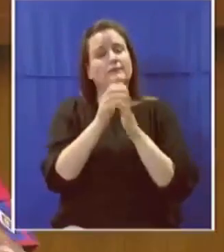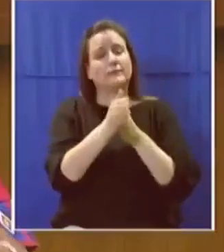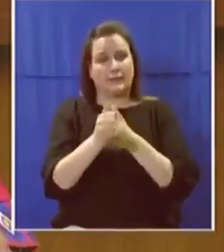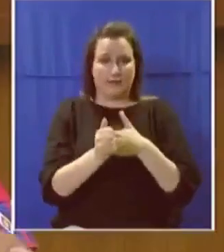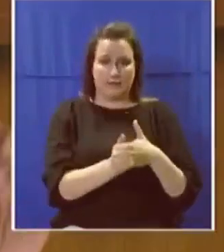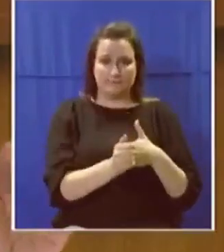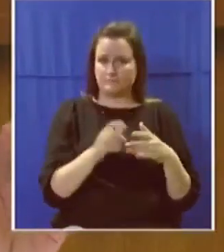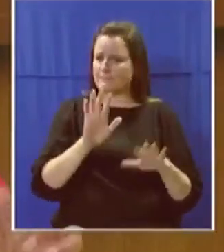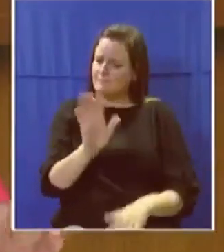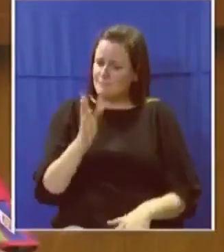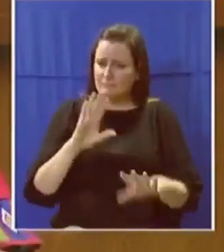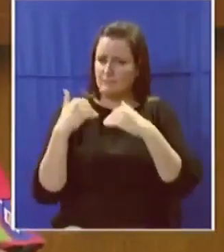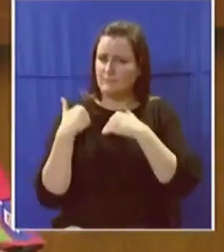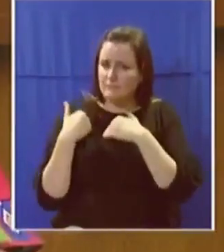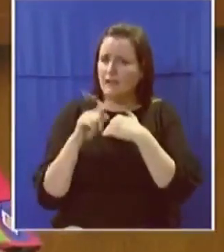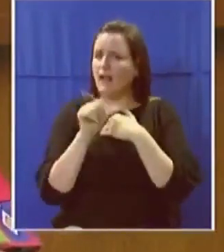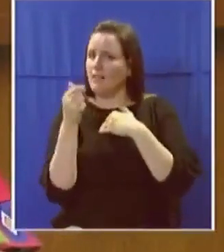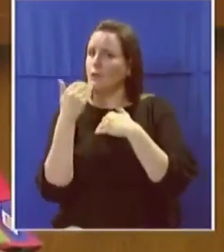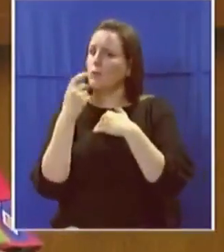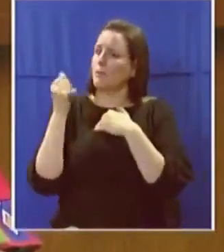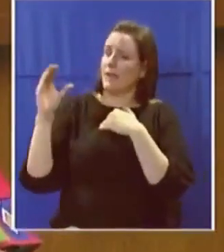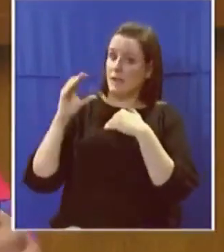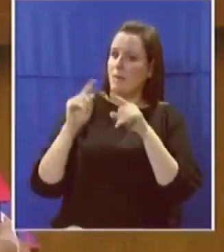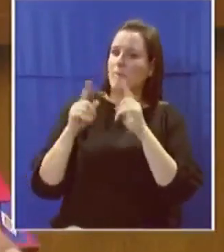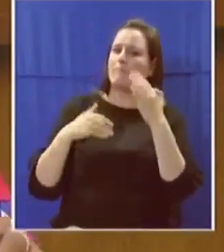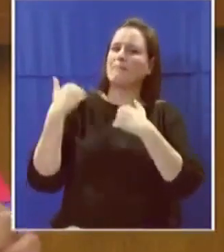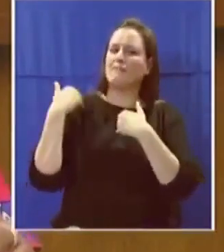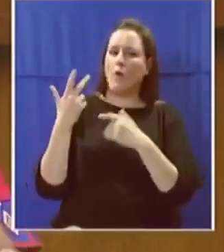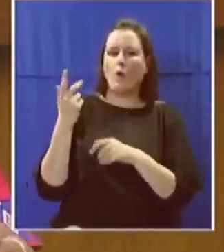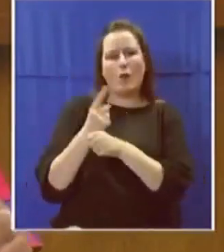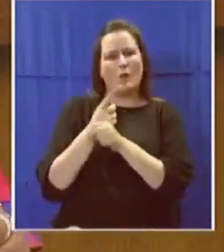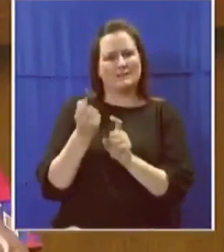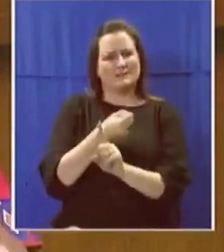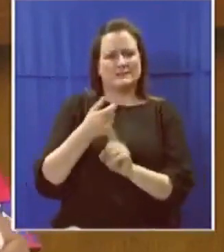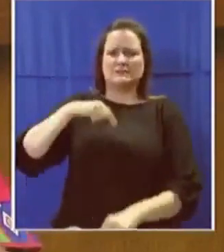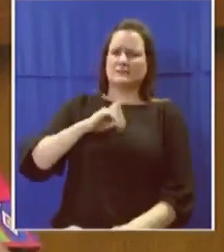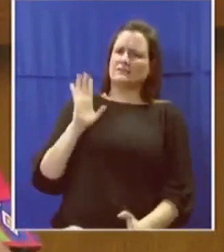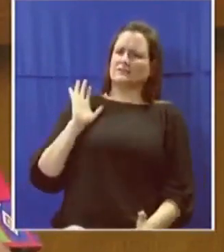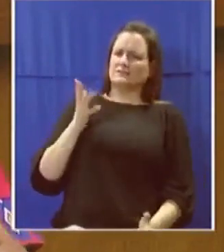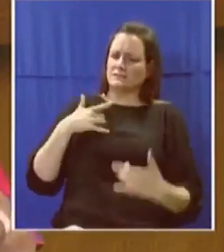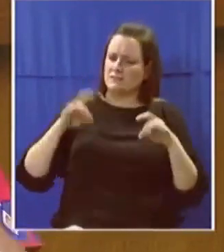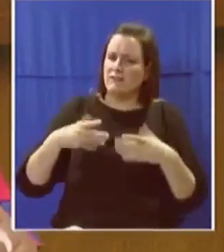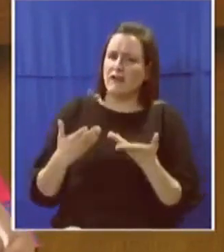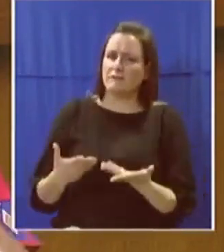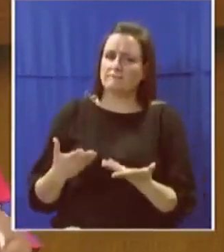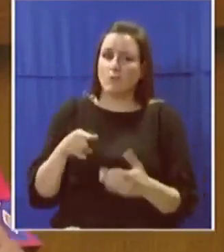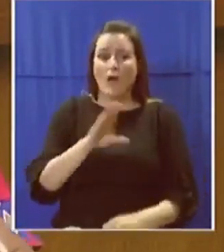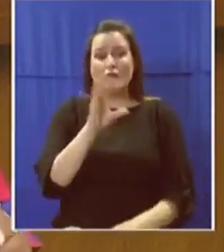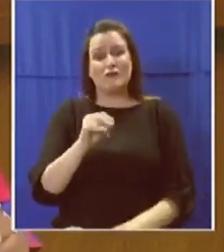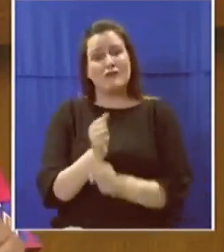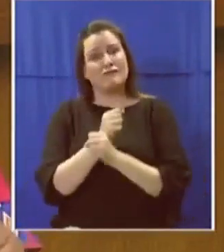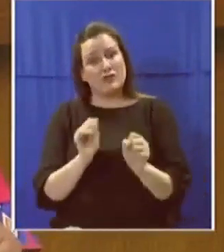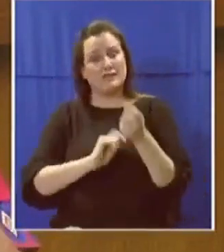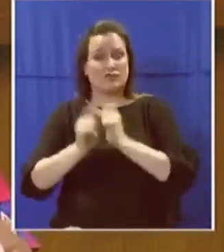dependent on those who are the primary causes of our suffering. The African continental free trade must be